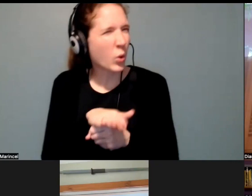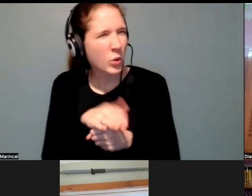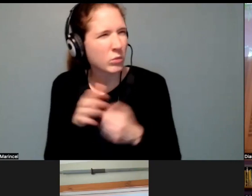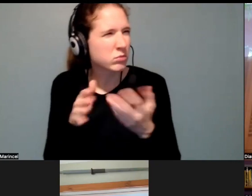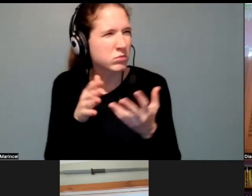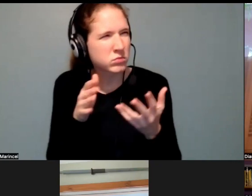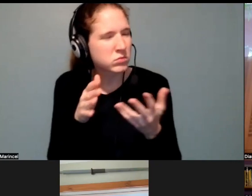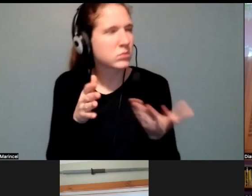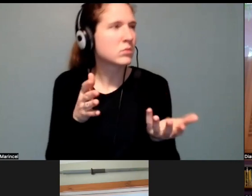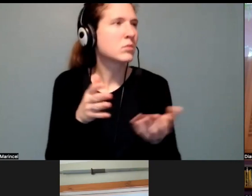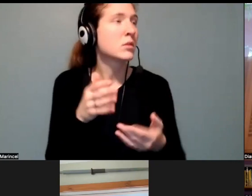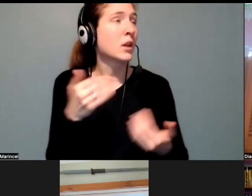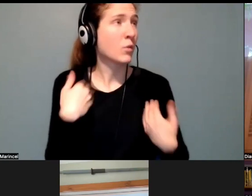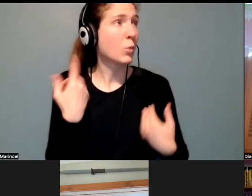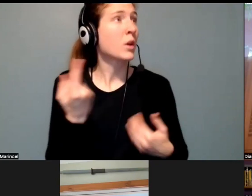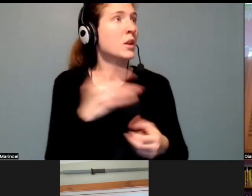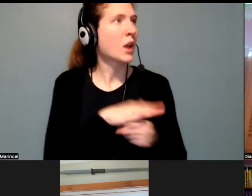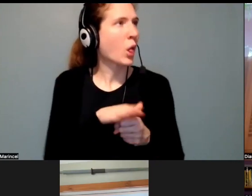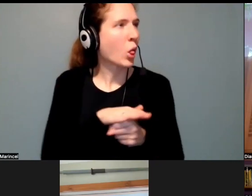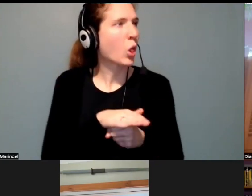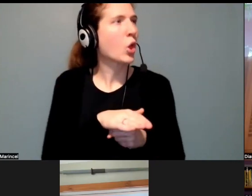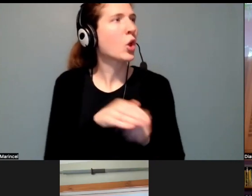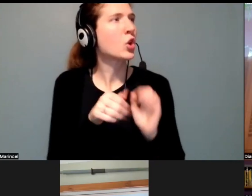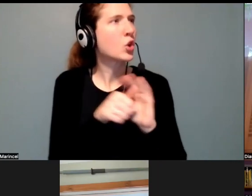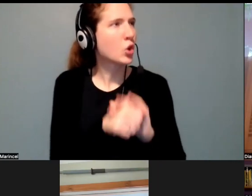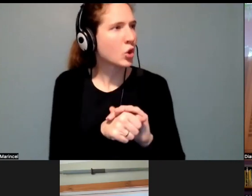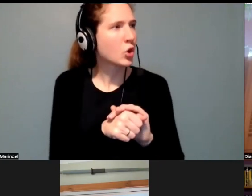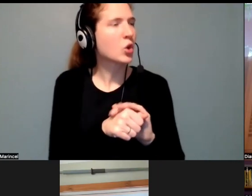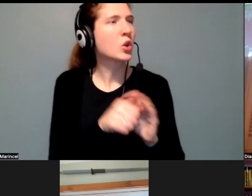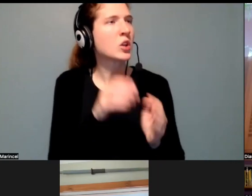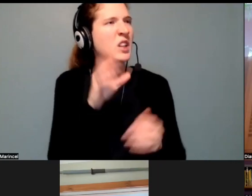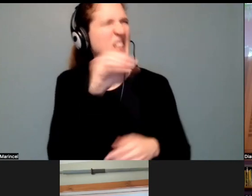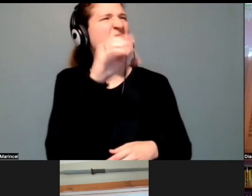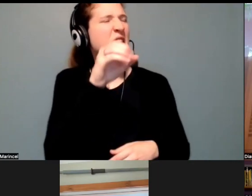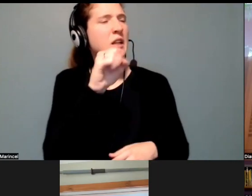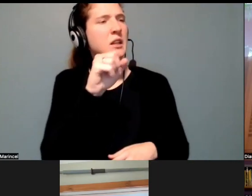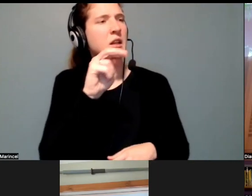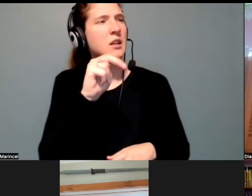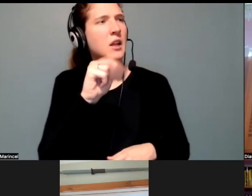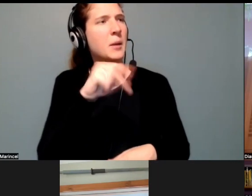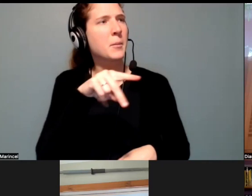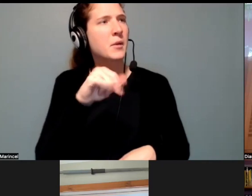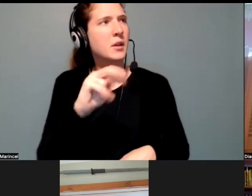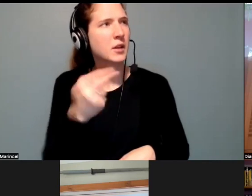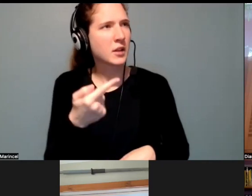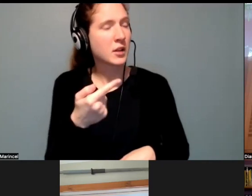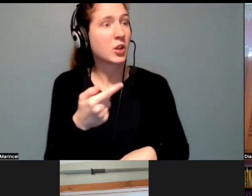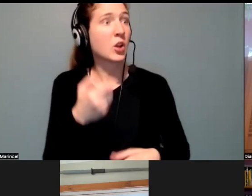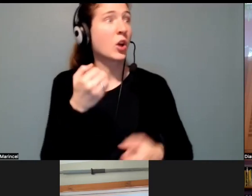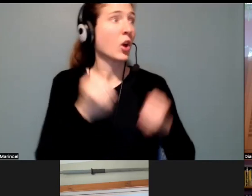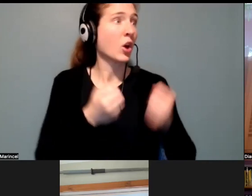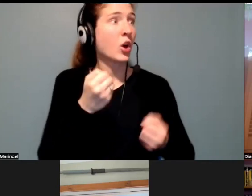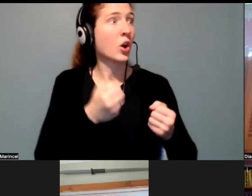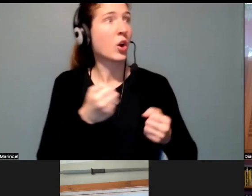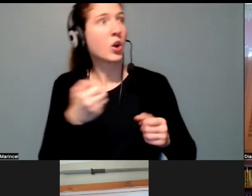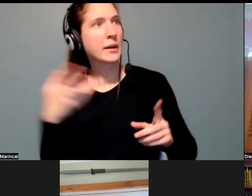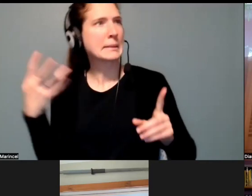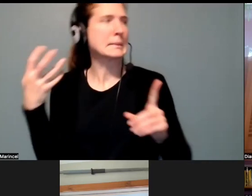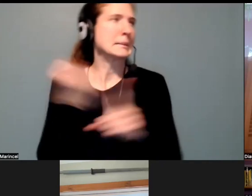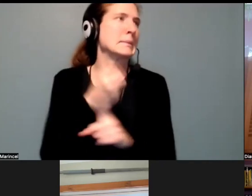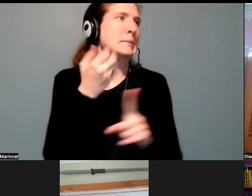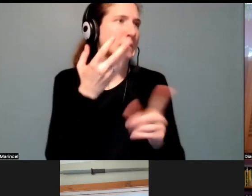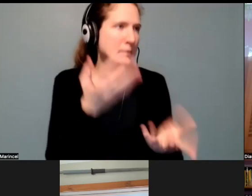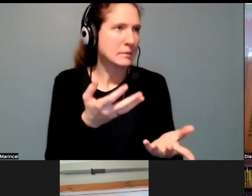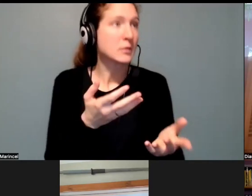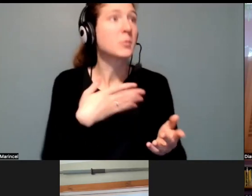but he was hit by a car. oh, He's a big character in one of the books. He's actually in both books, and I'm actually working